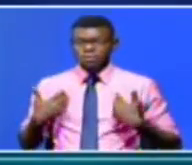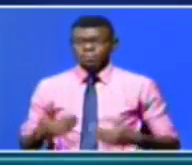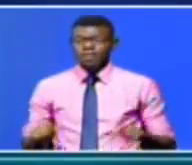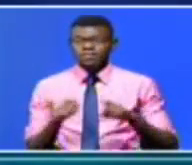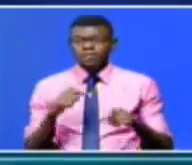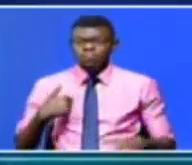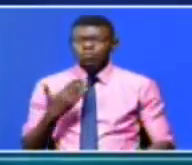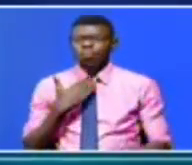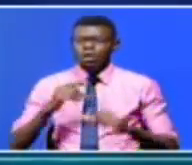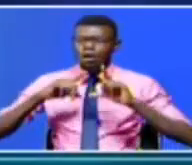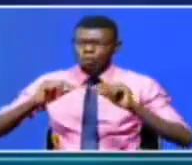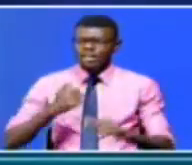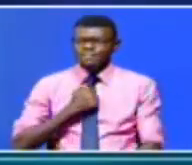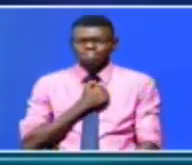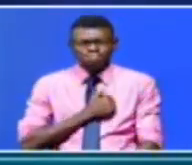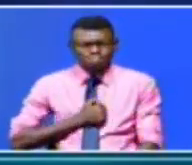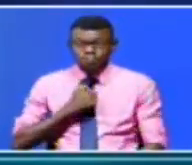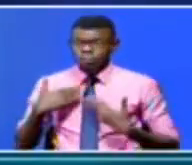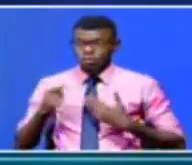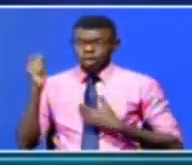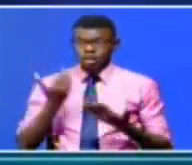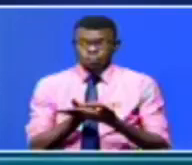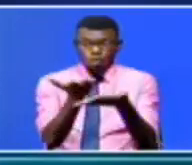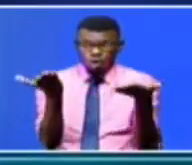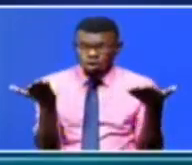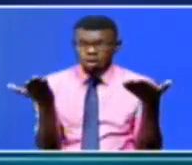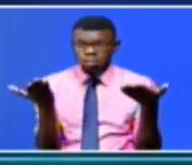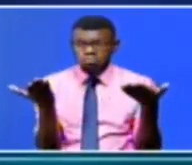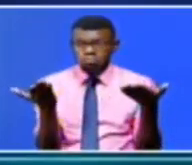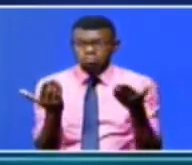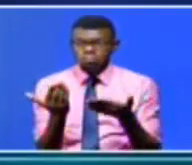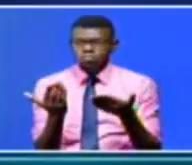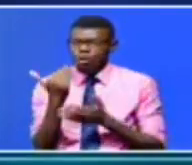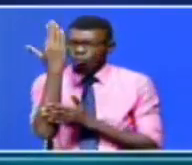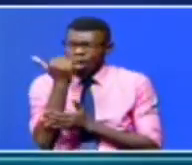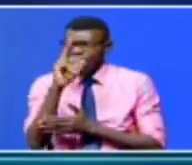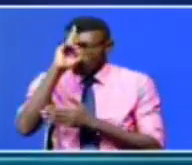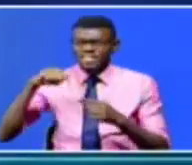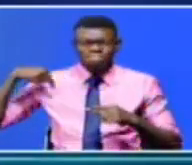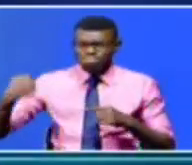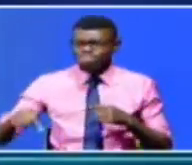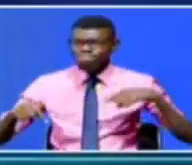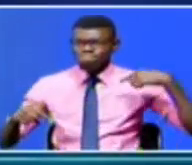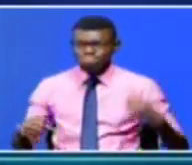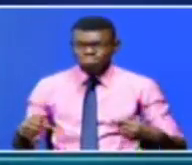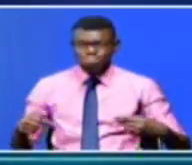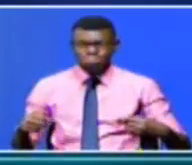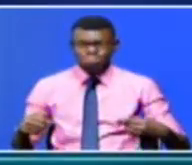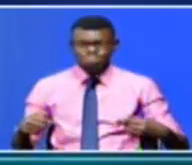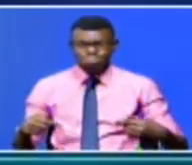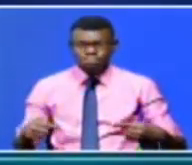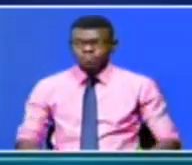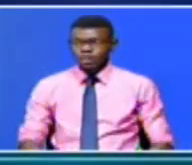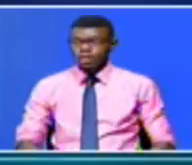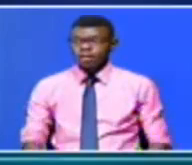to apologize to all Kenyans, maybe for some excesses that were conducted or happened.